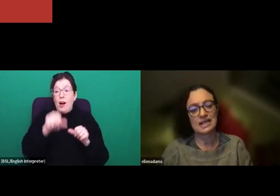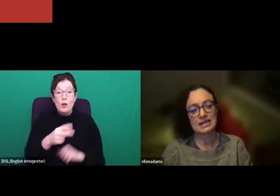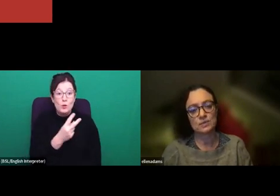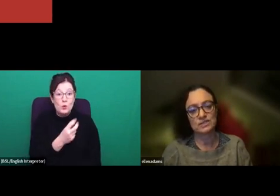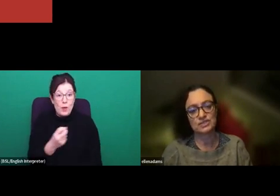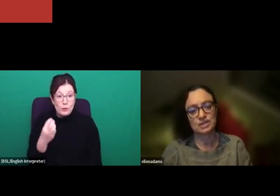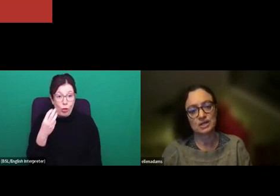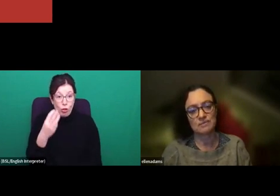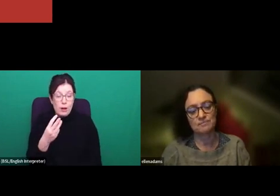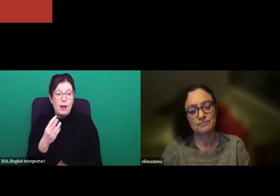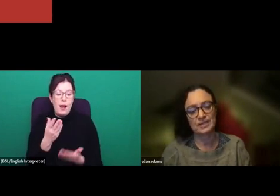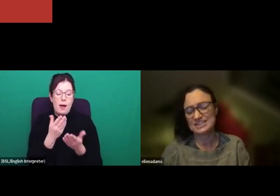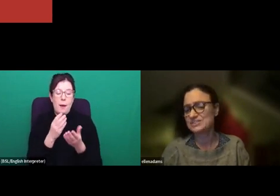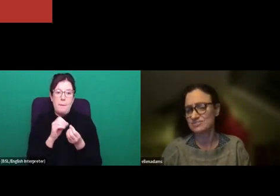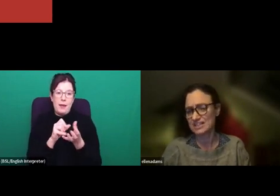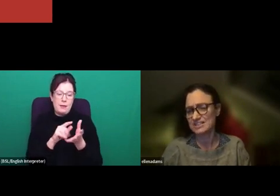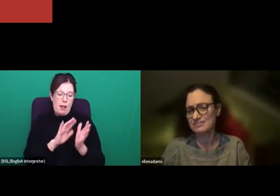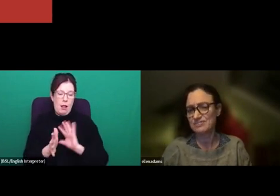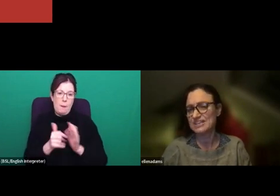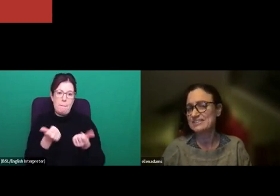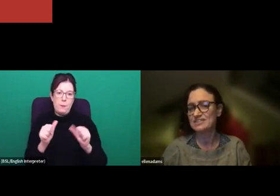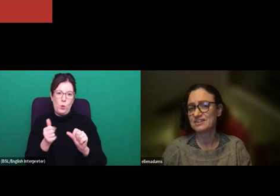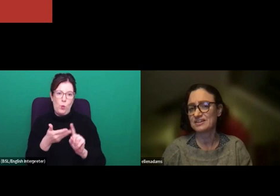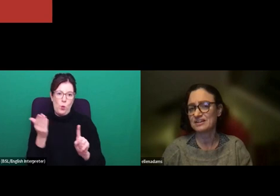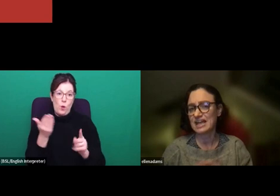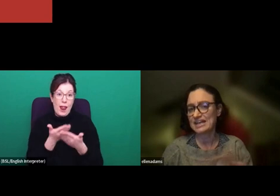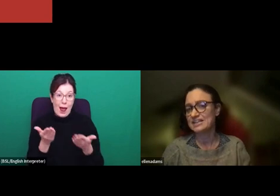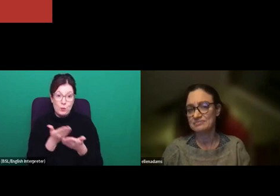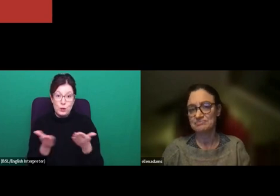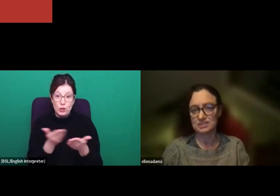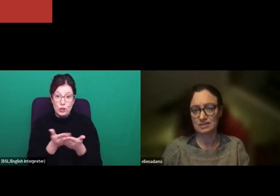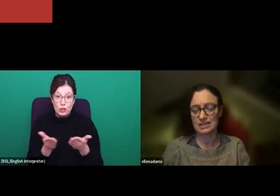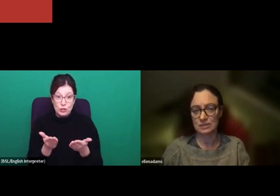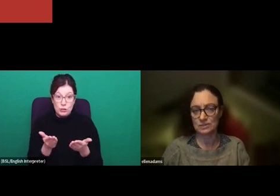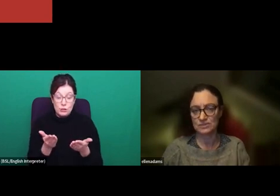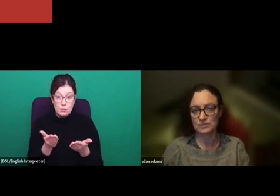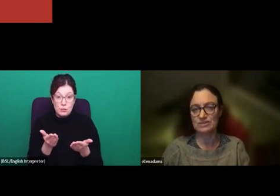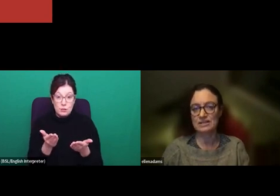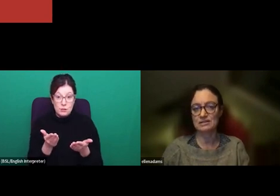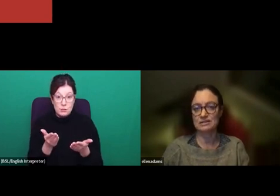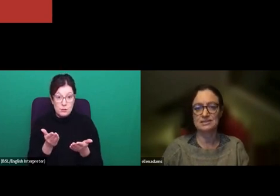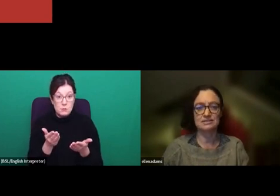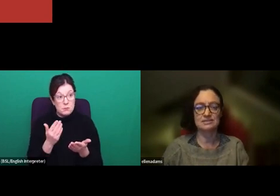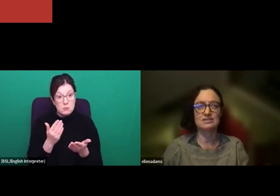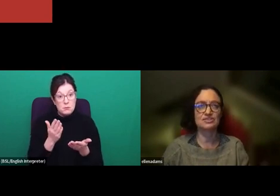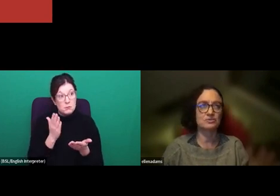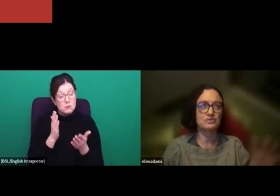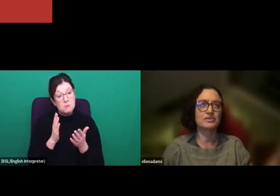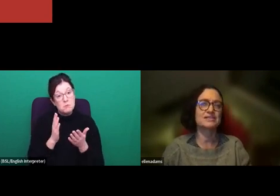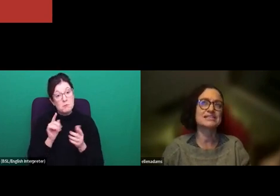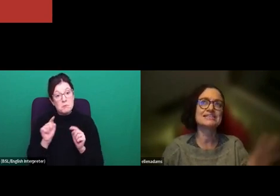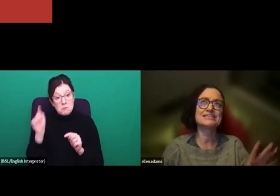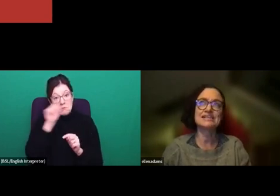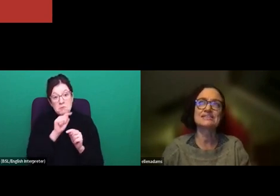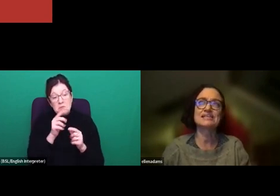recognised as a language. And it's relatively recent that any sign language was recognised as such. Sort of